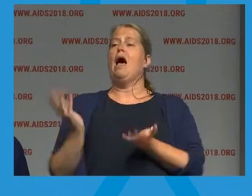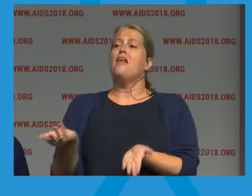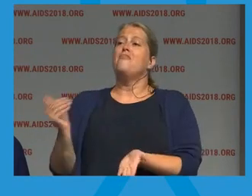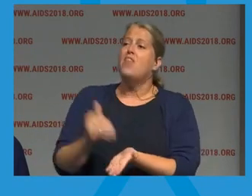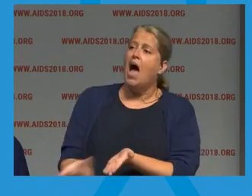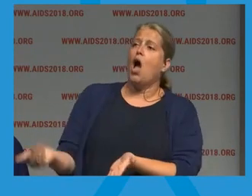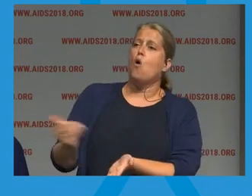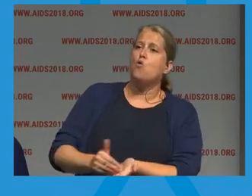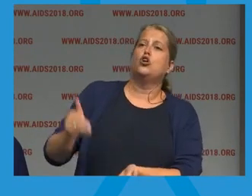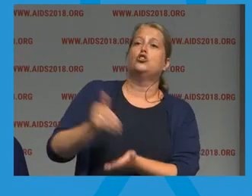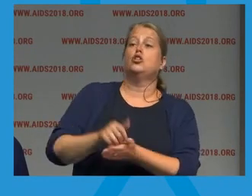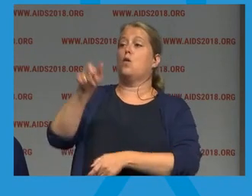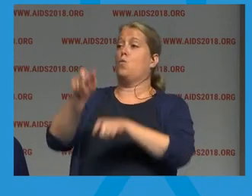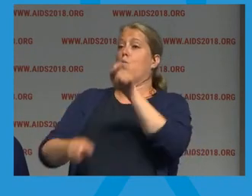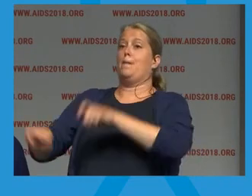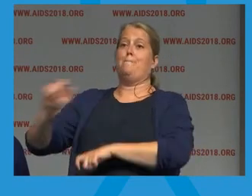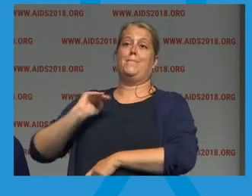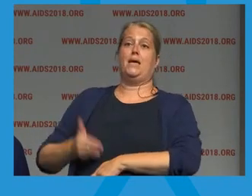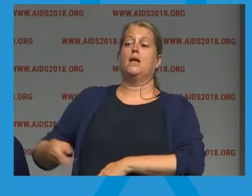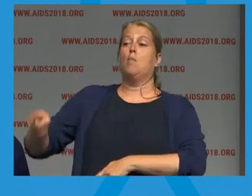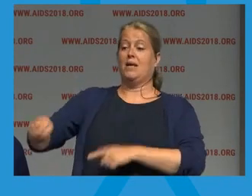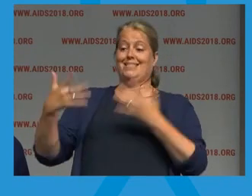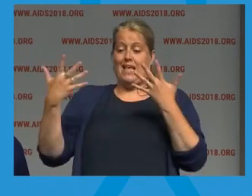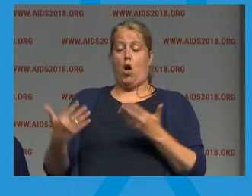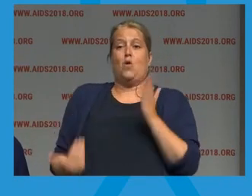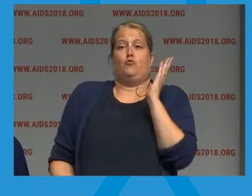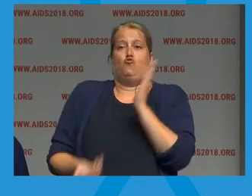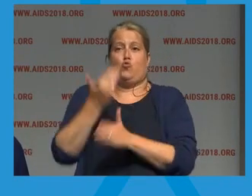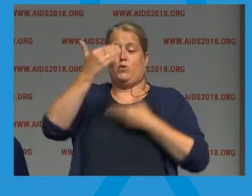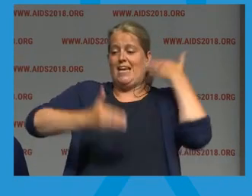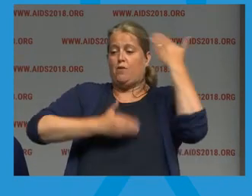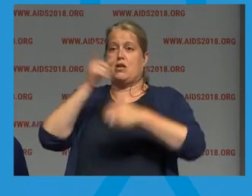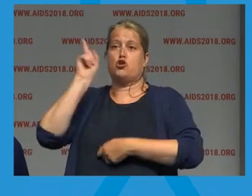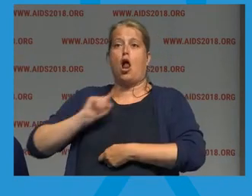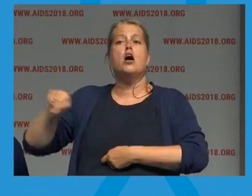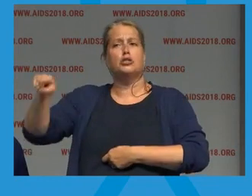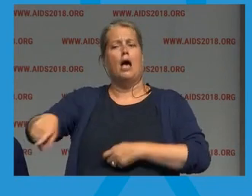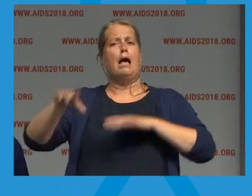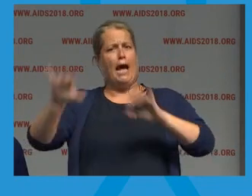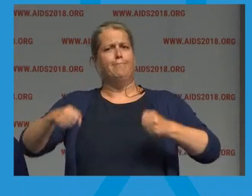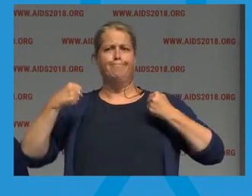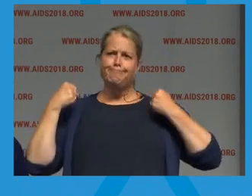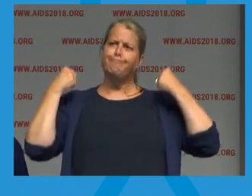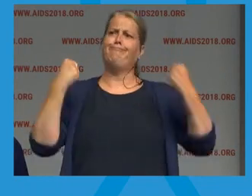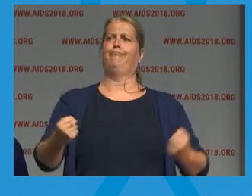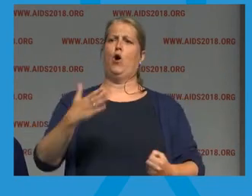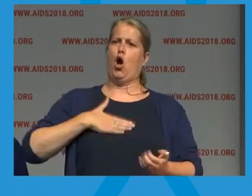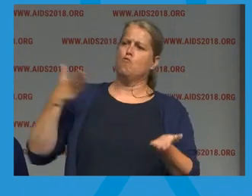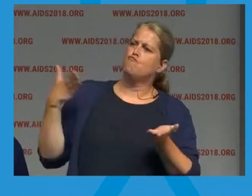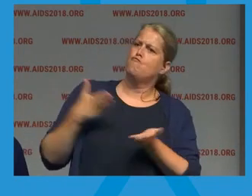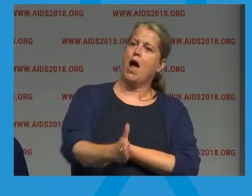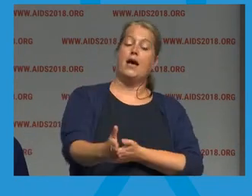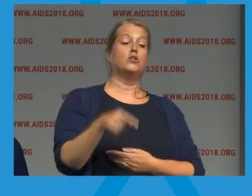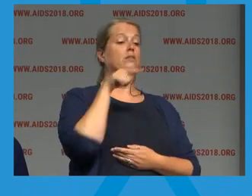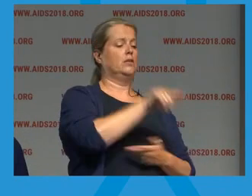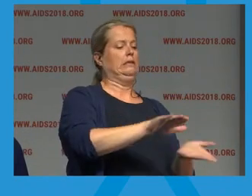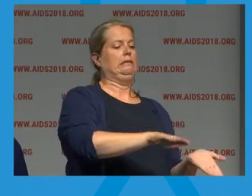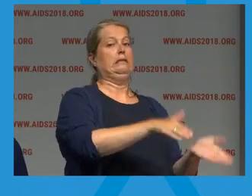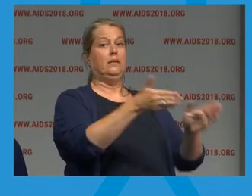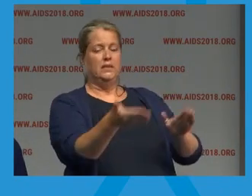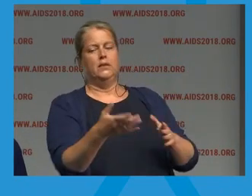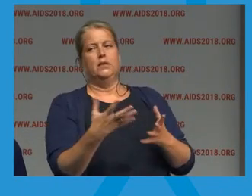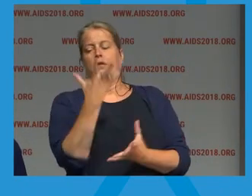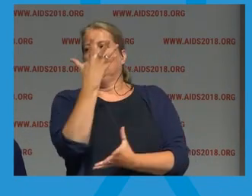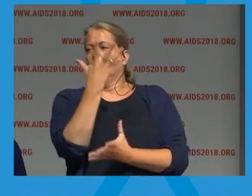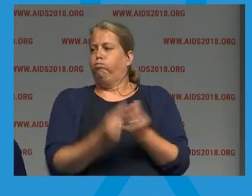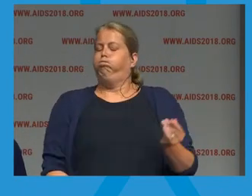a generation of girls that are able to stand up for their rights. Her passing left a huge void in the lives of many people.